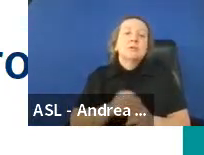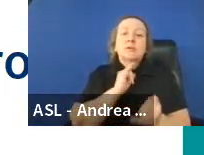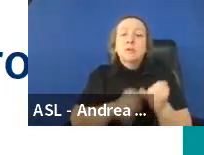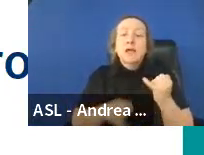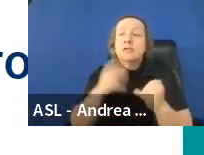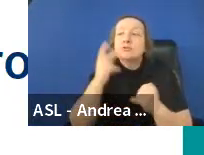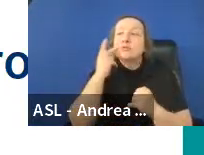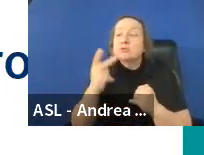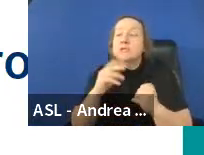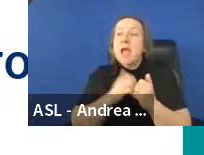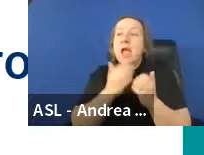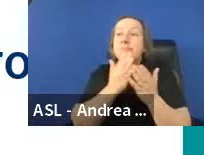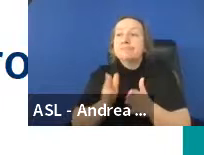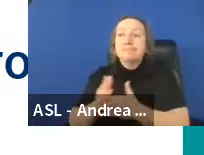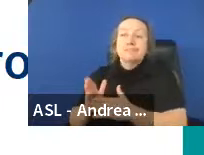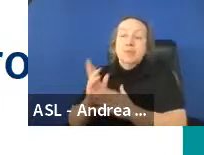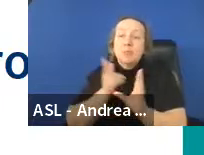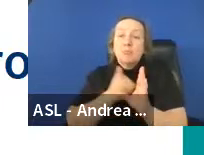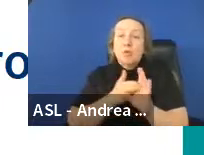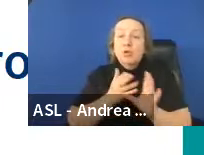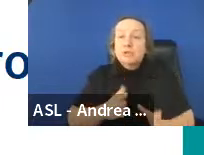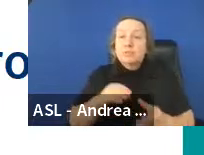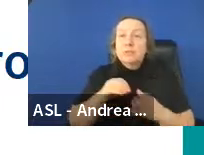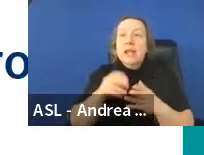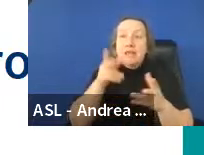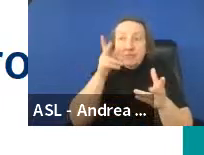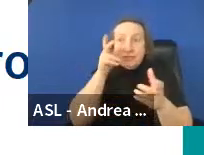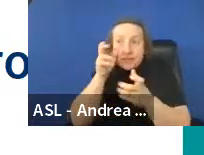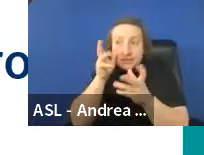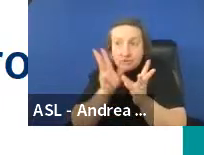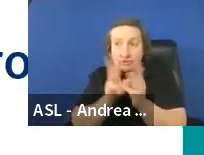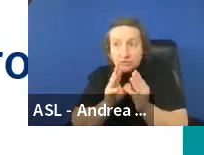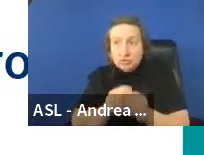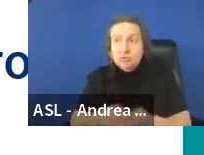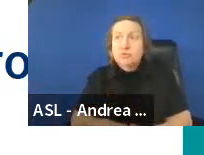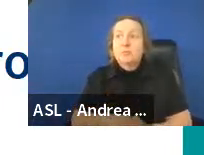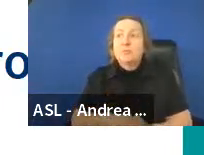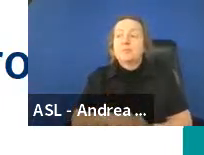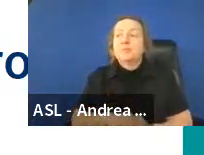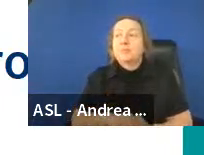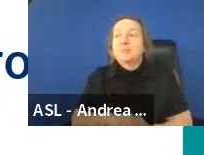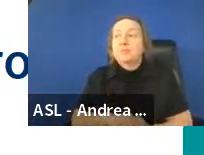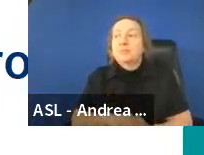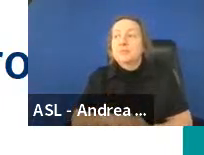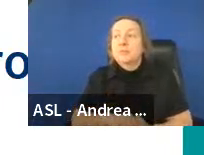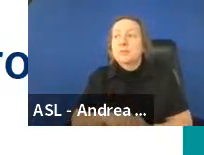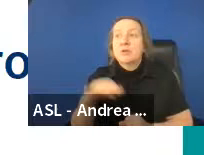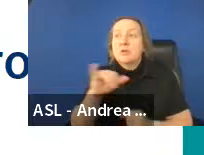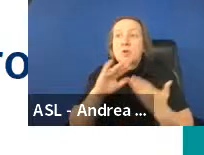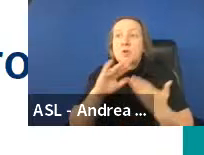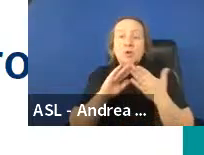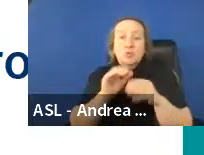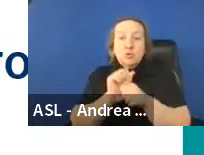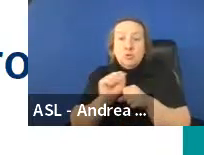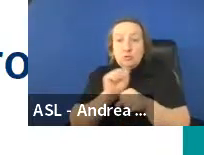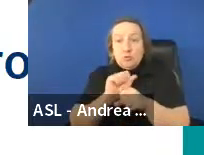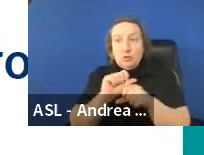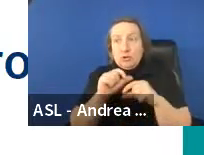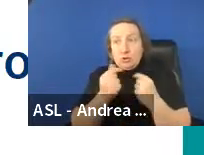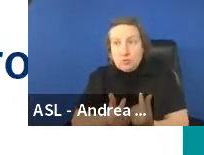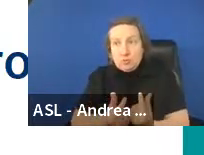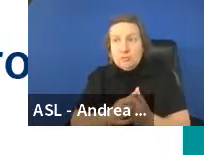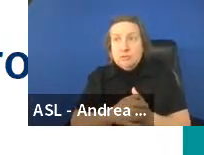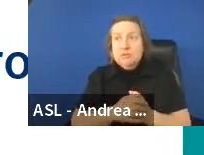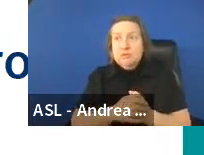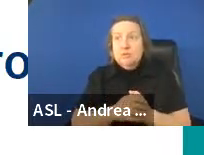breakdown of participants through the listening sessions and also the community working groups.